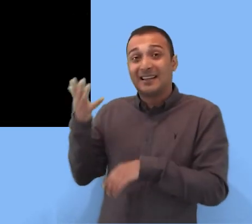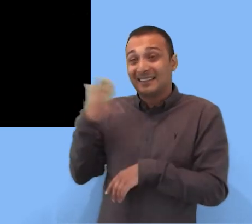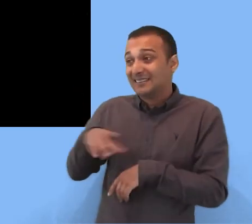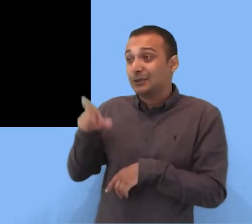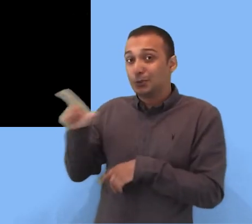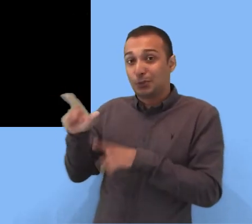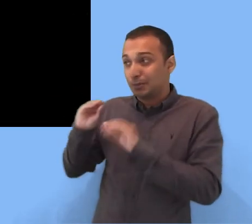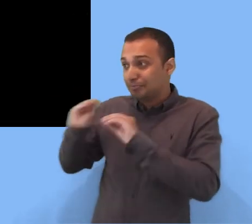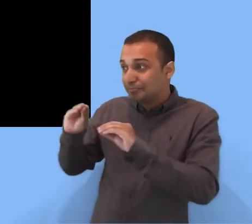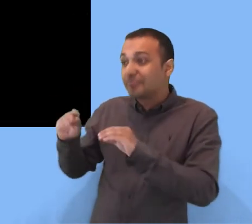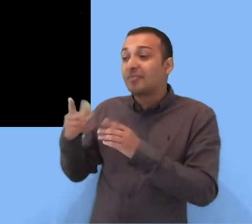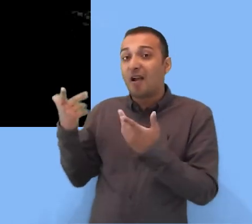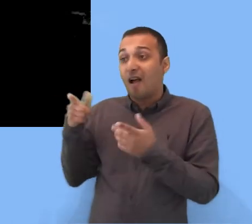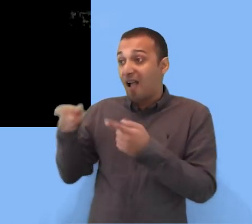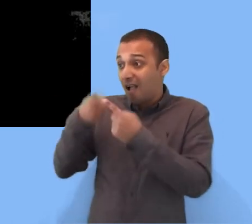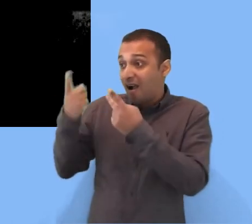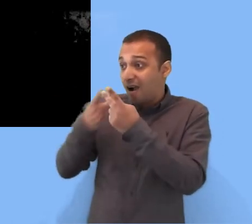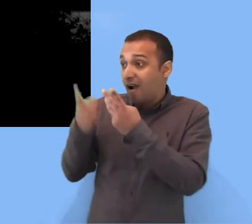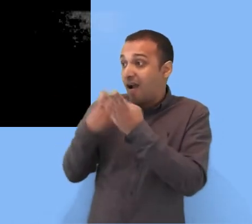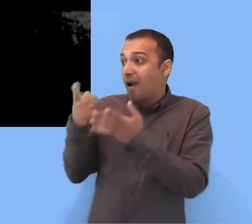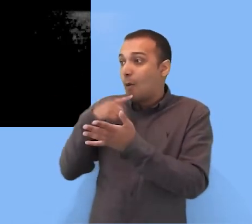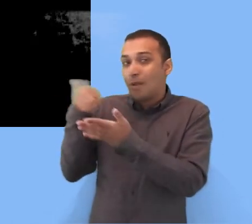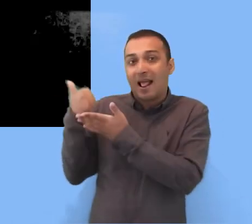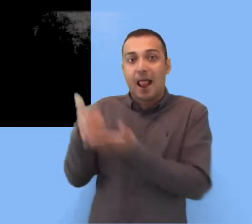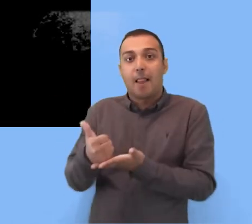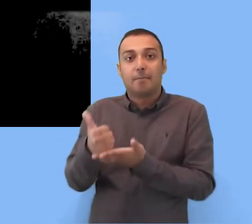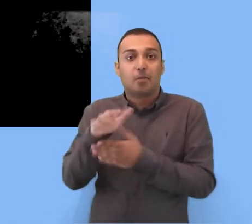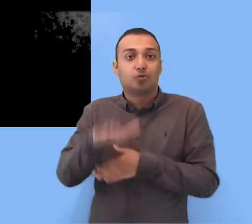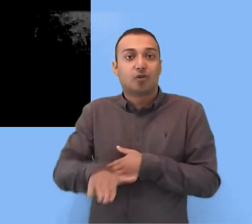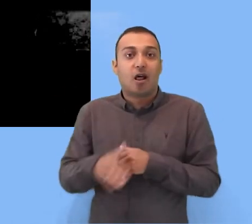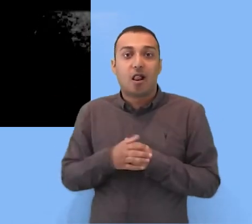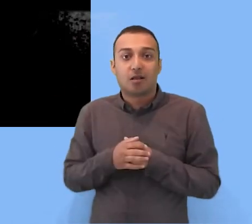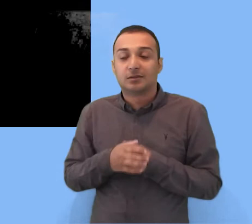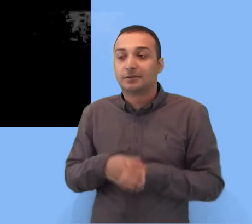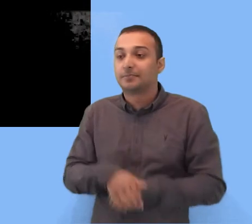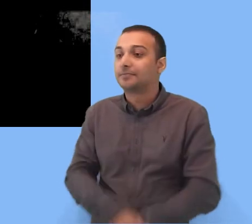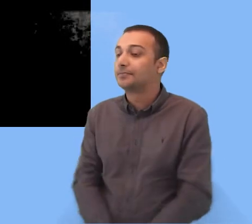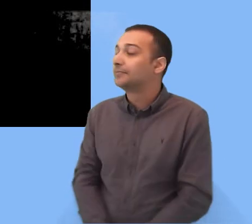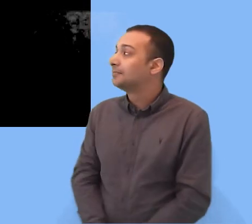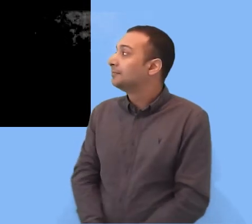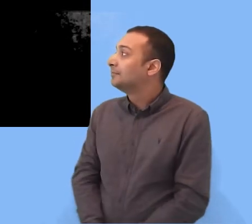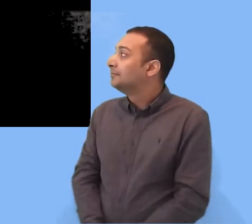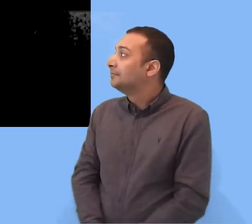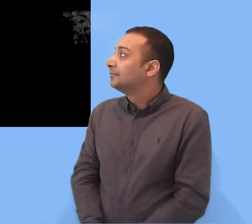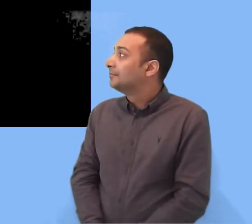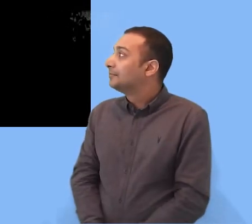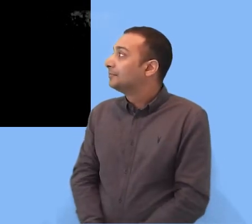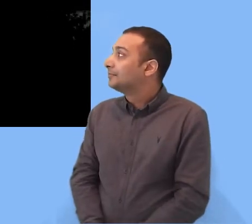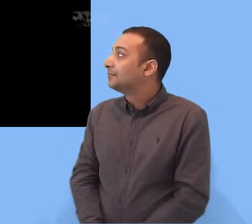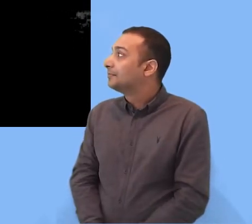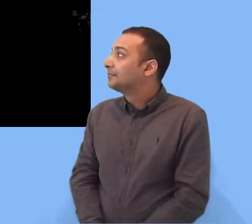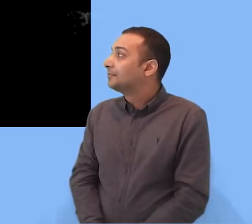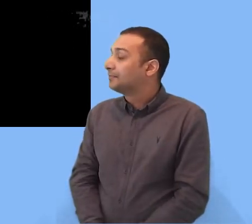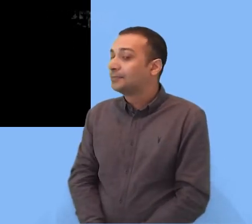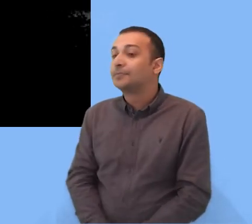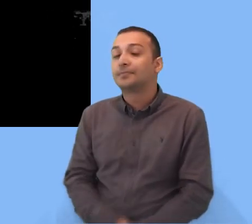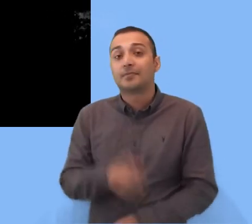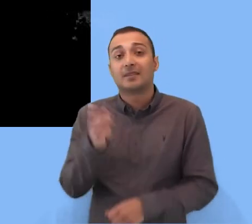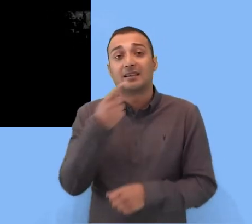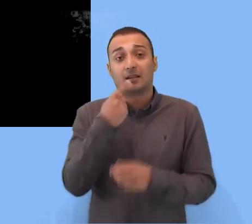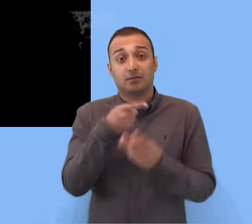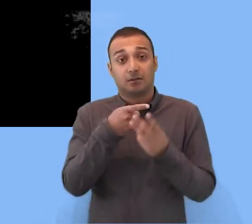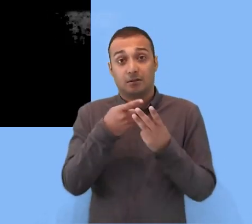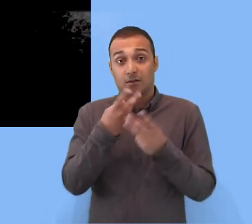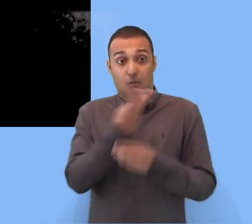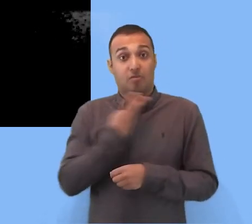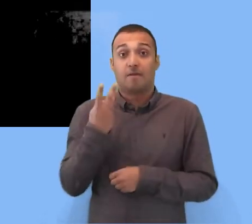That links really nice to the next question, which was, they said that all three of us have talked about the importance of parents, but do parents know